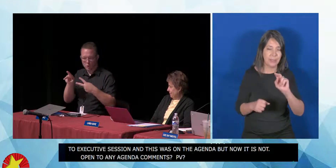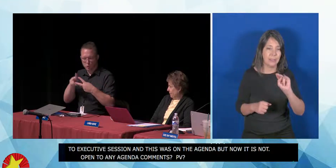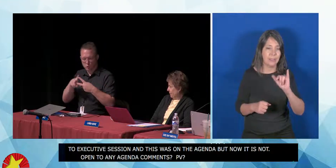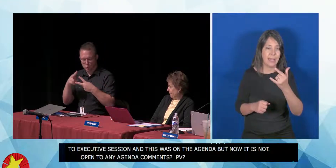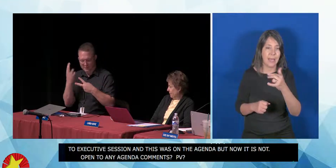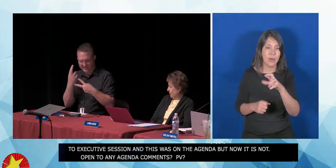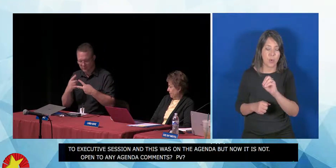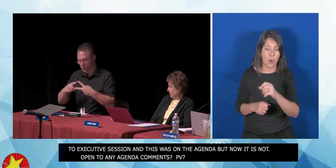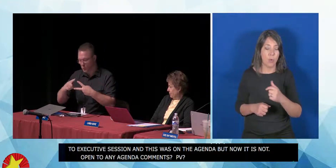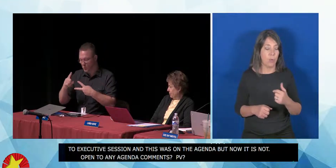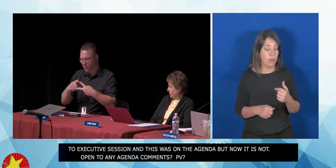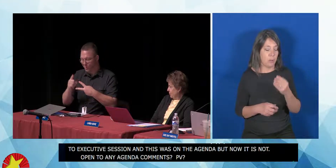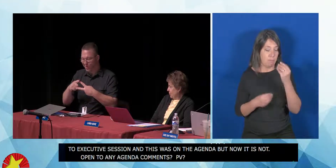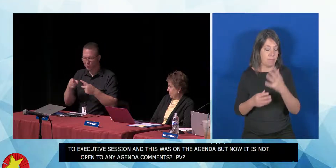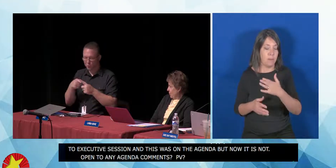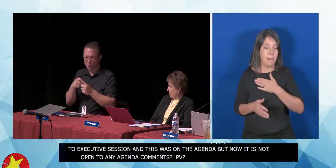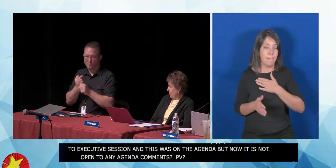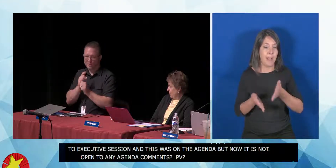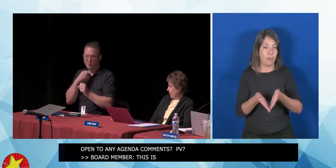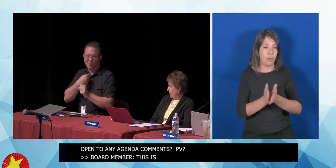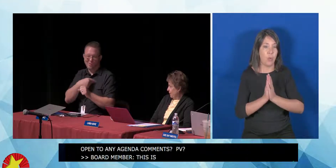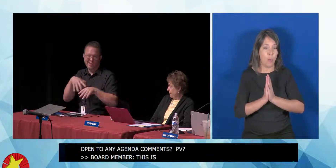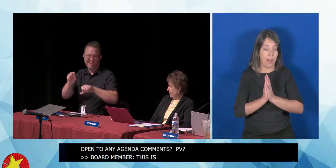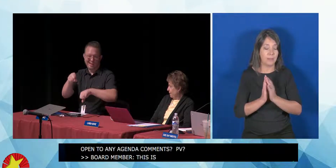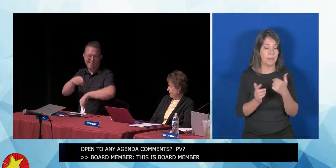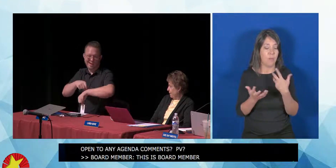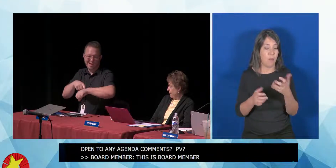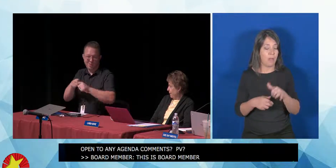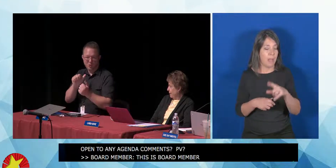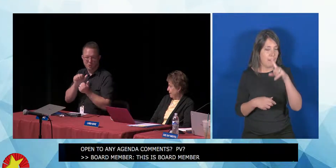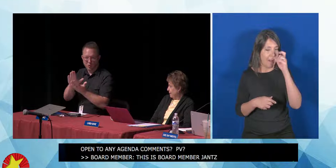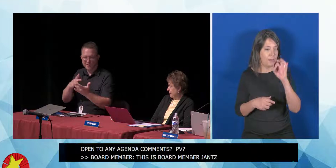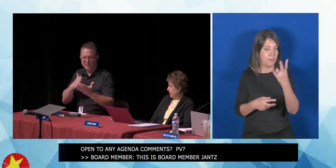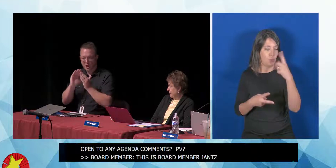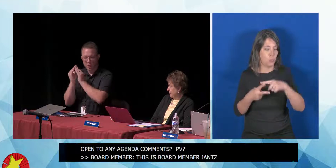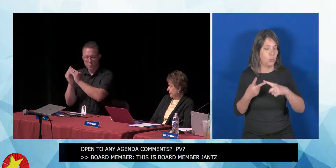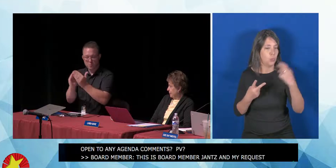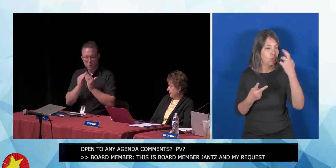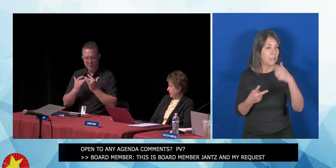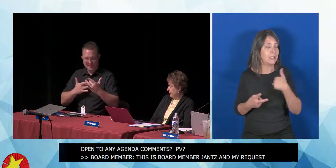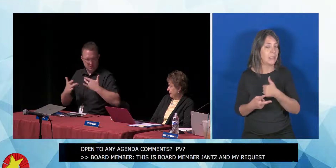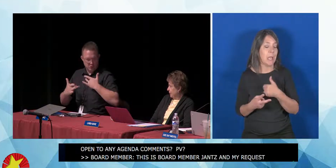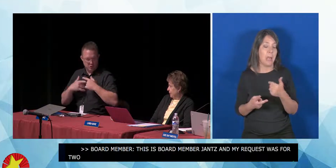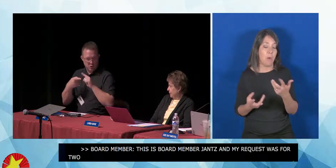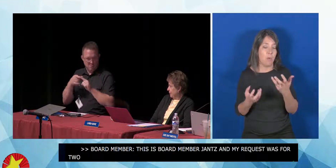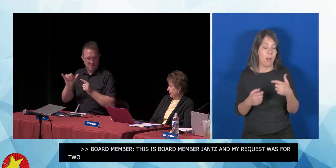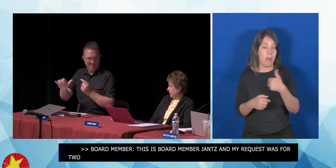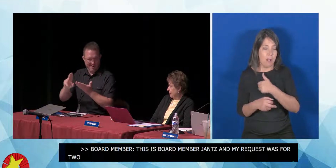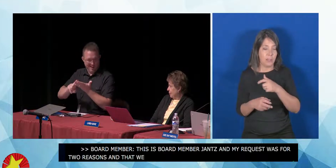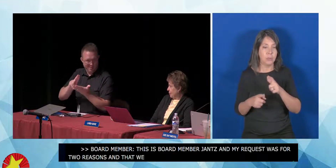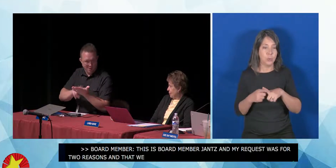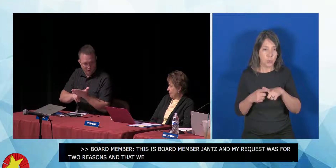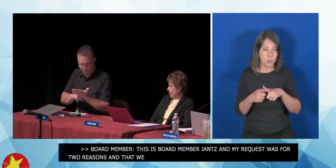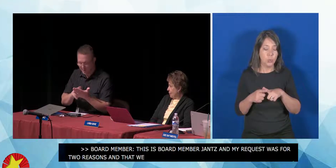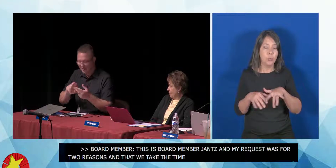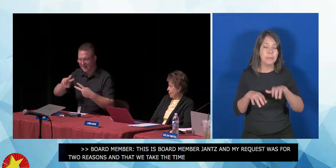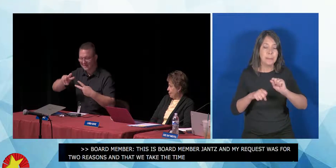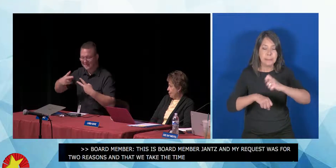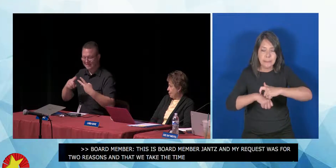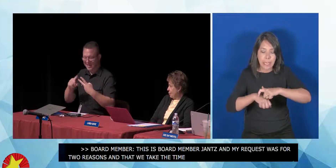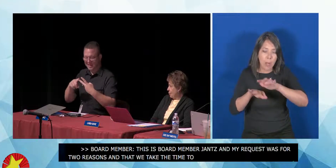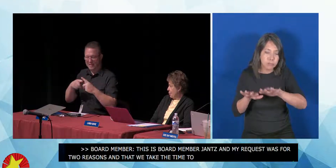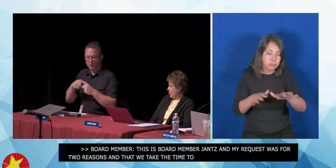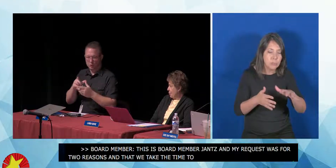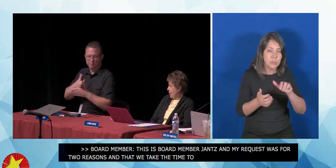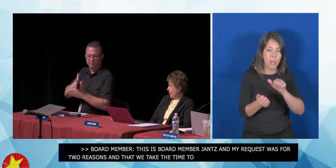My request was for two reasons: that we take the time to address the community concerns